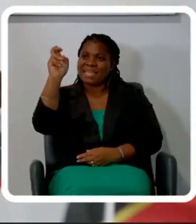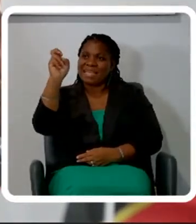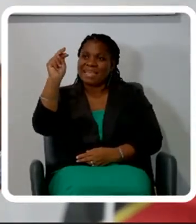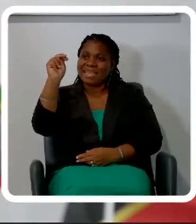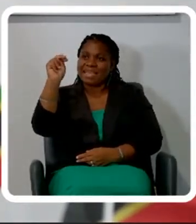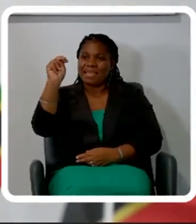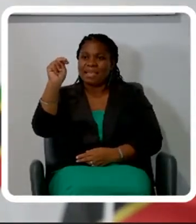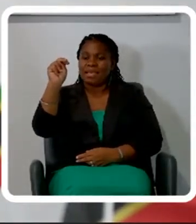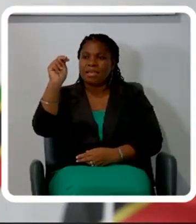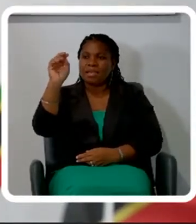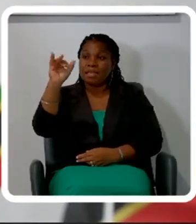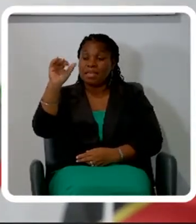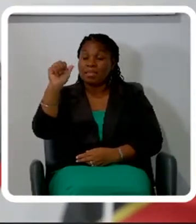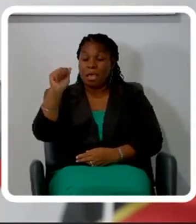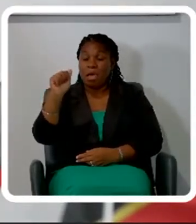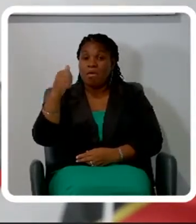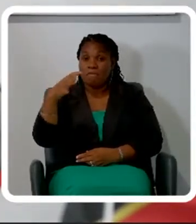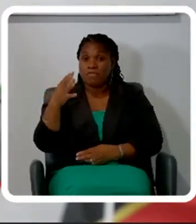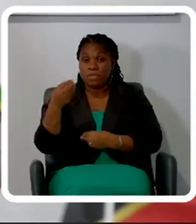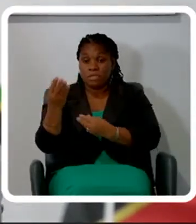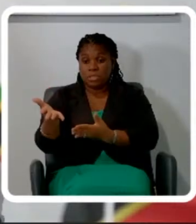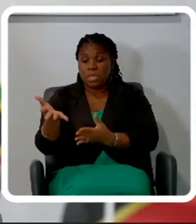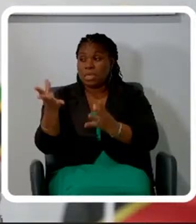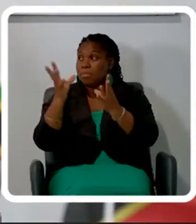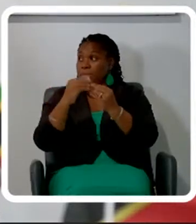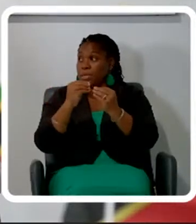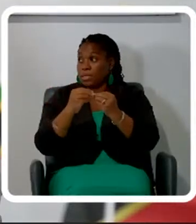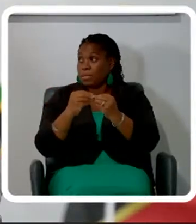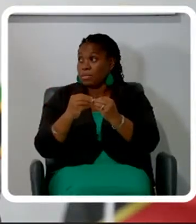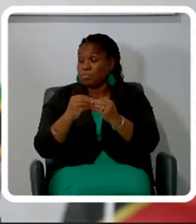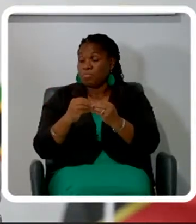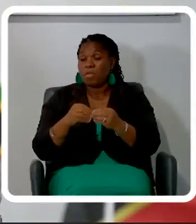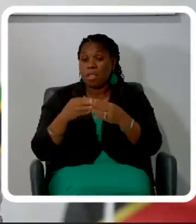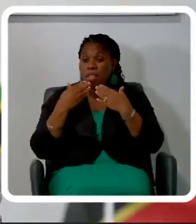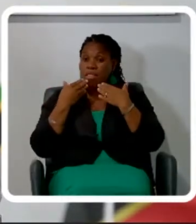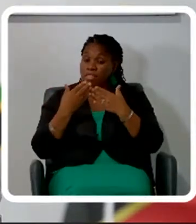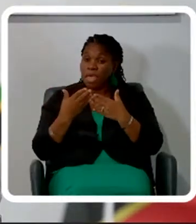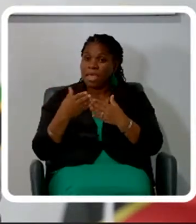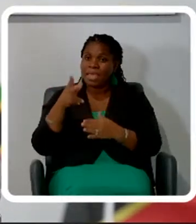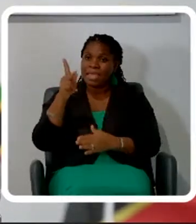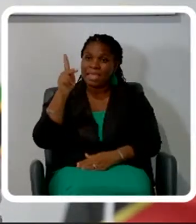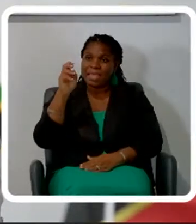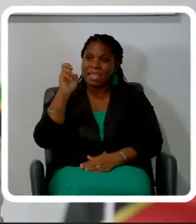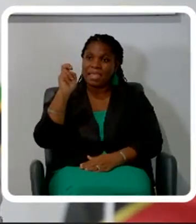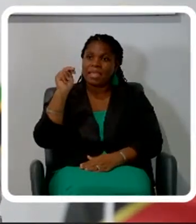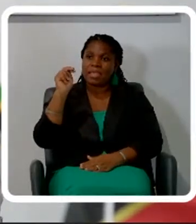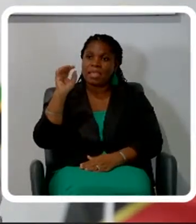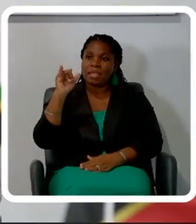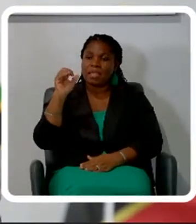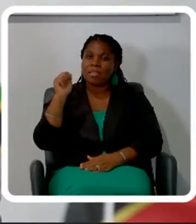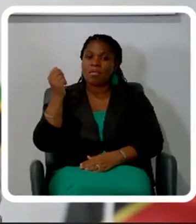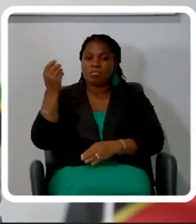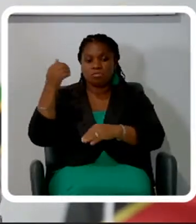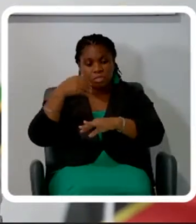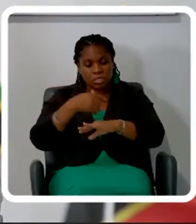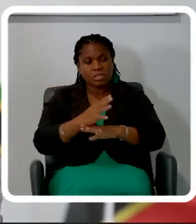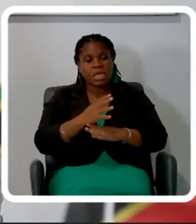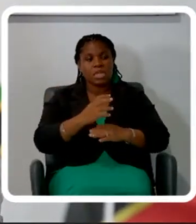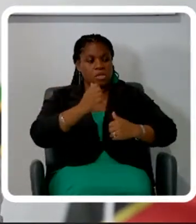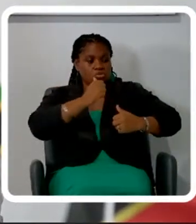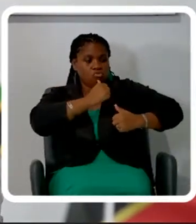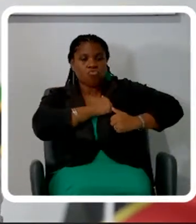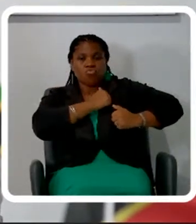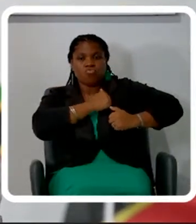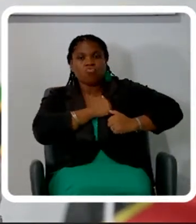And, you know, we thank Kenya for really helping with the troop situation in terms of the security. And at that meeting, I think